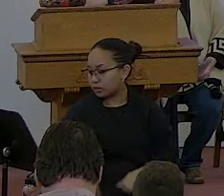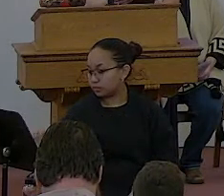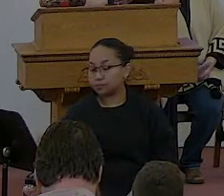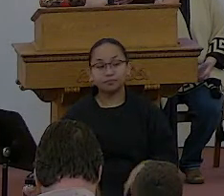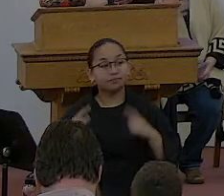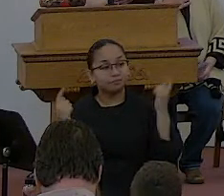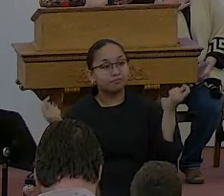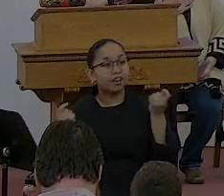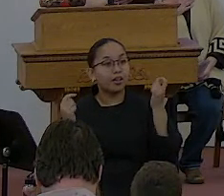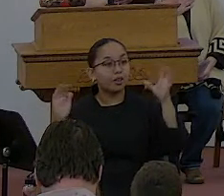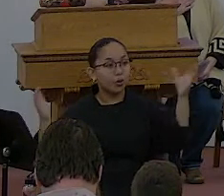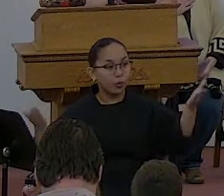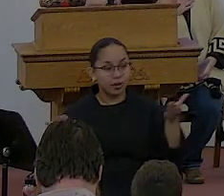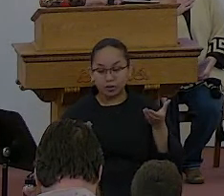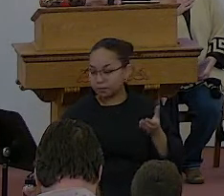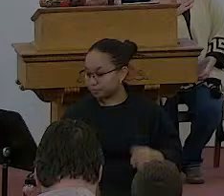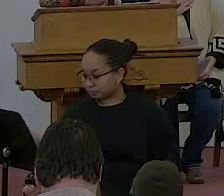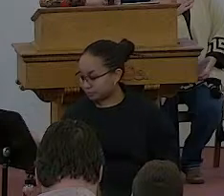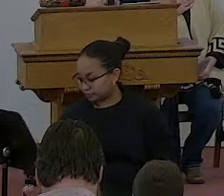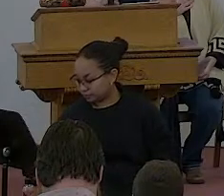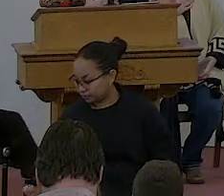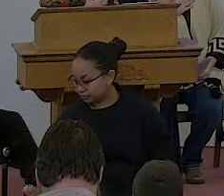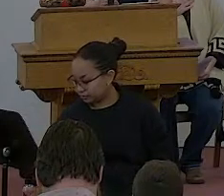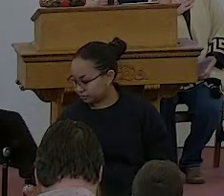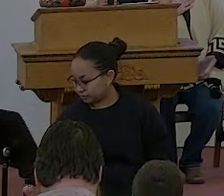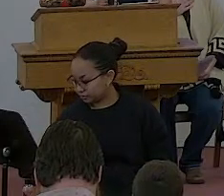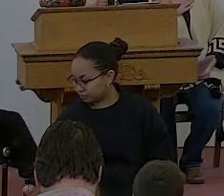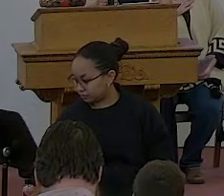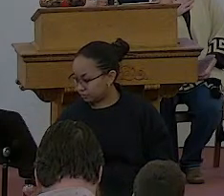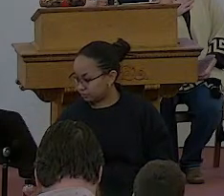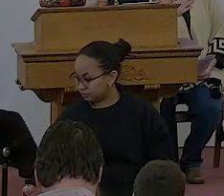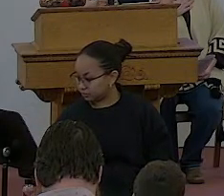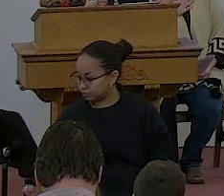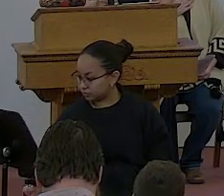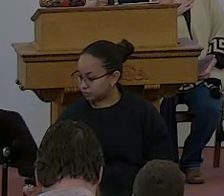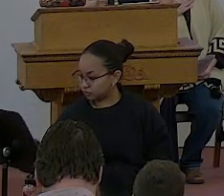and welcome. Hail and welcome.